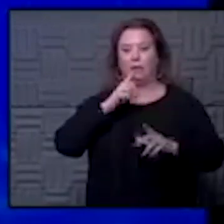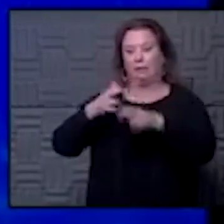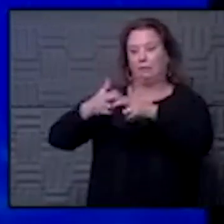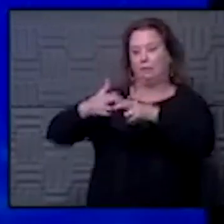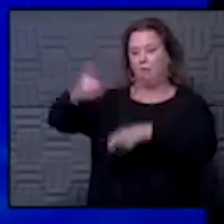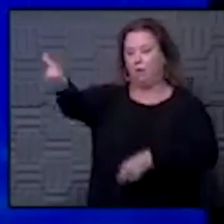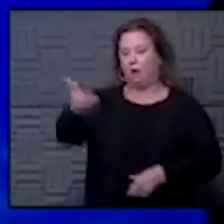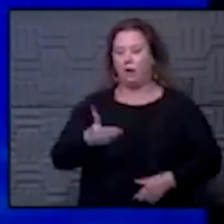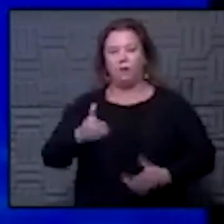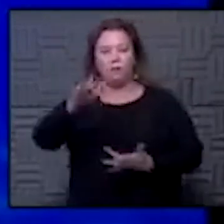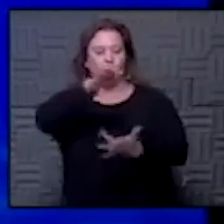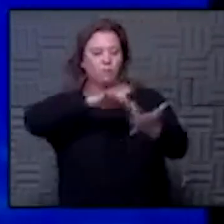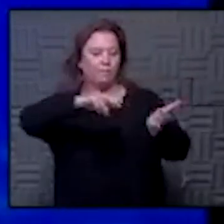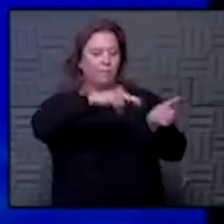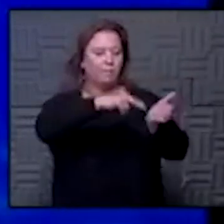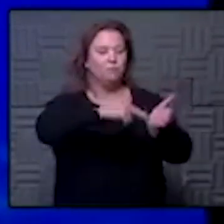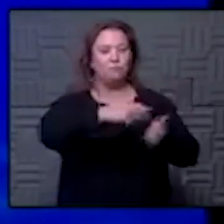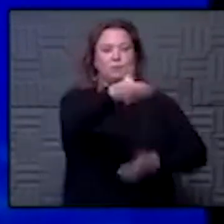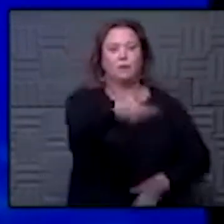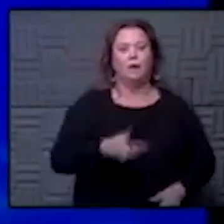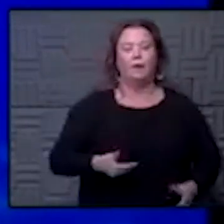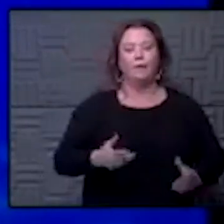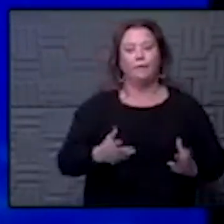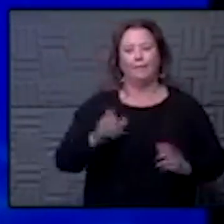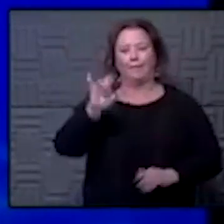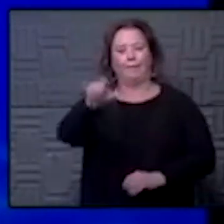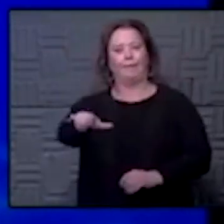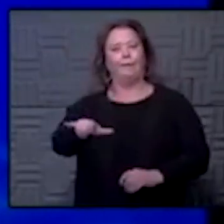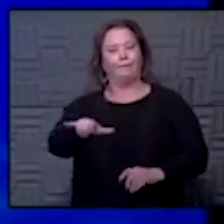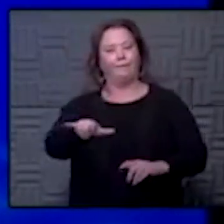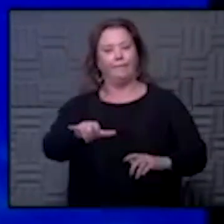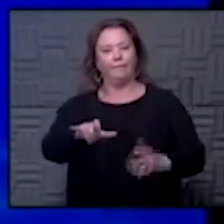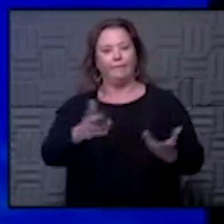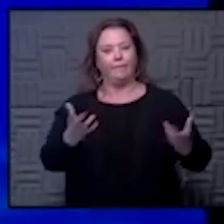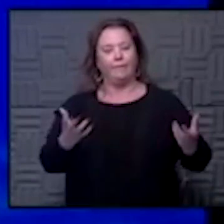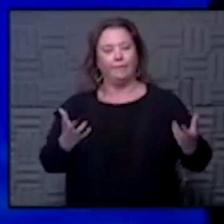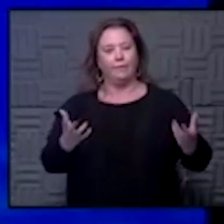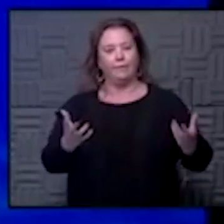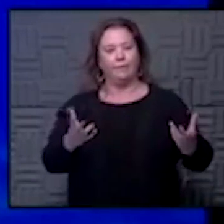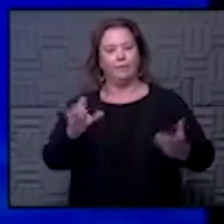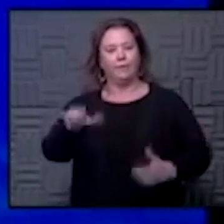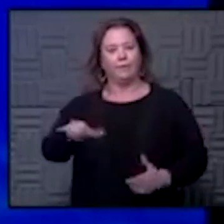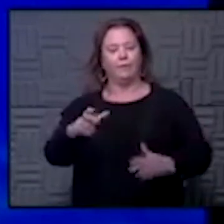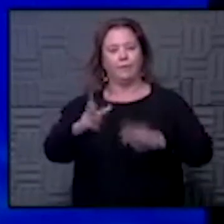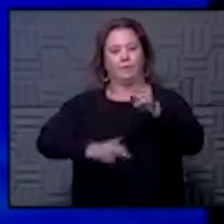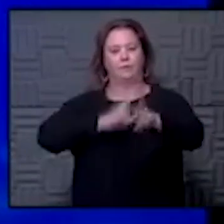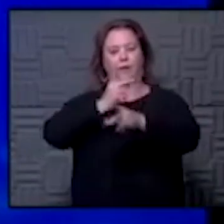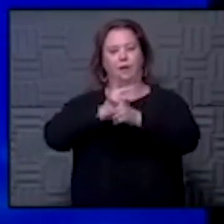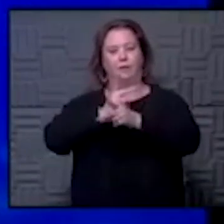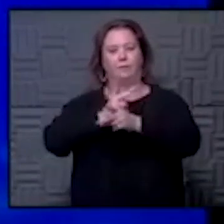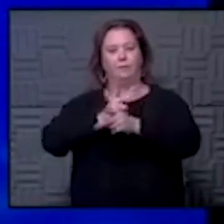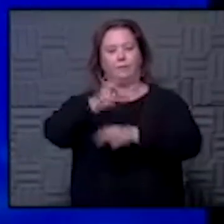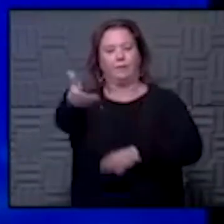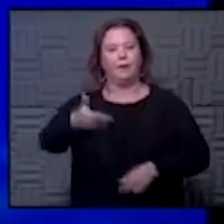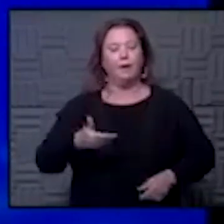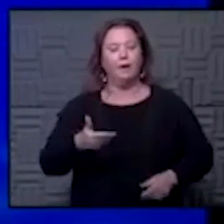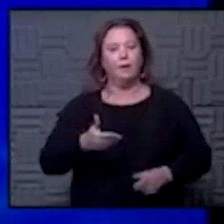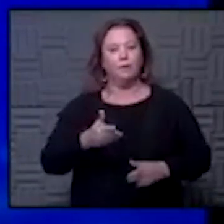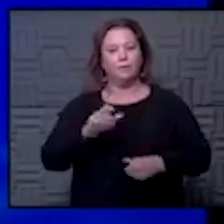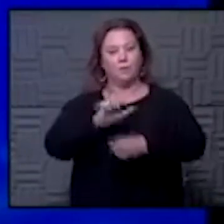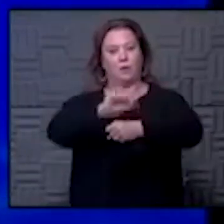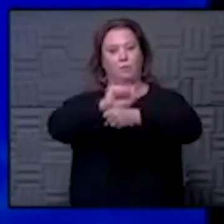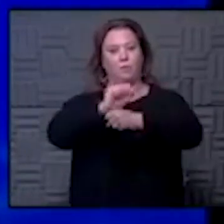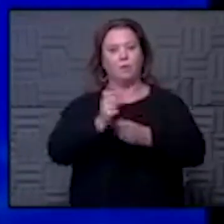people. We'll get the traveling nurses or people of that different type into an institution to have